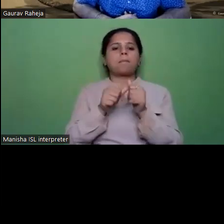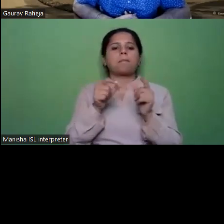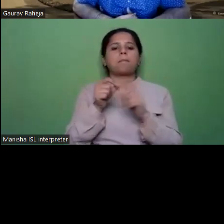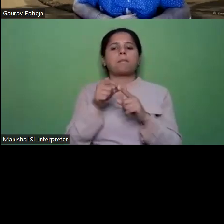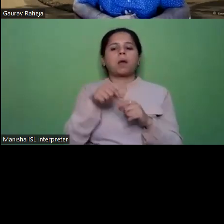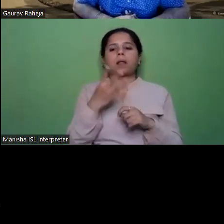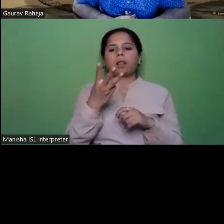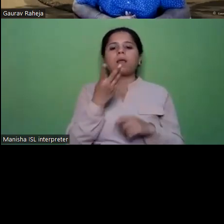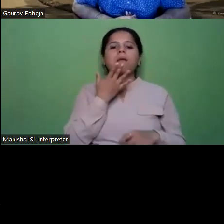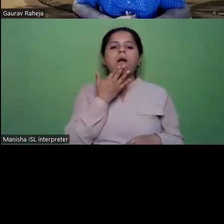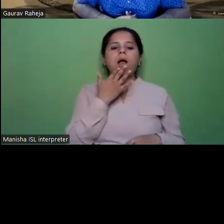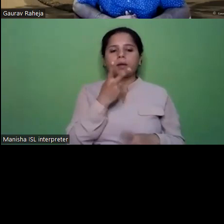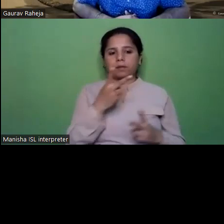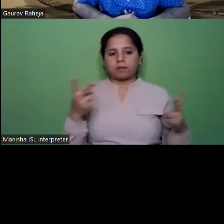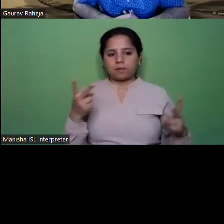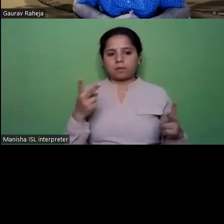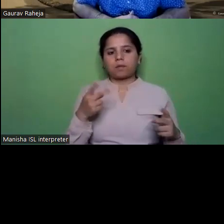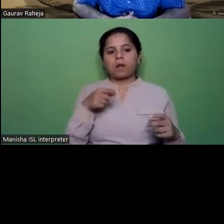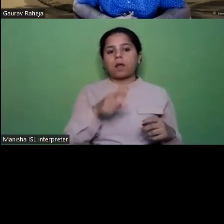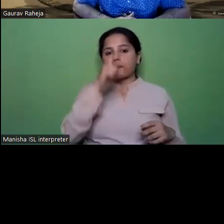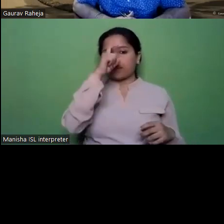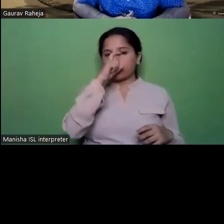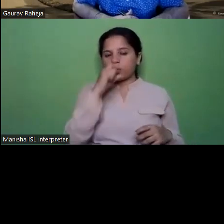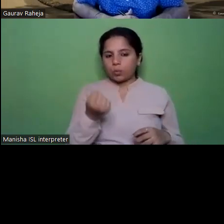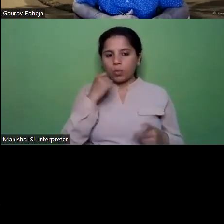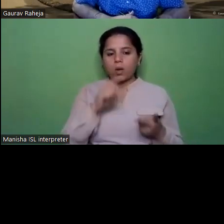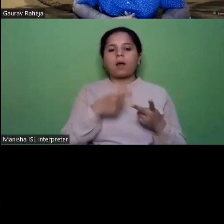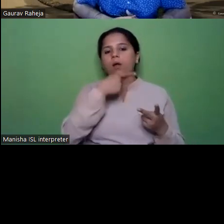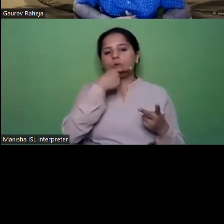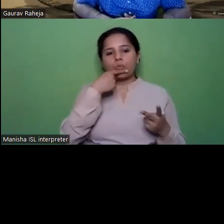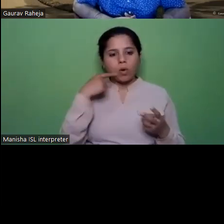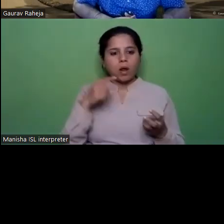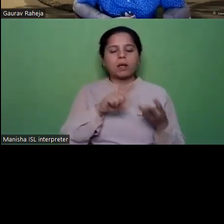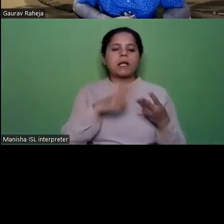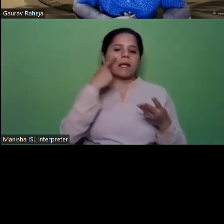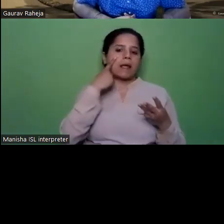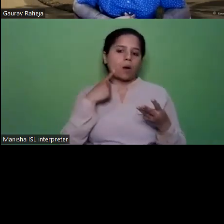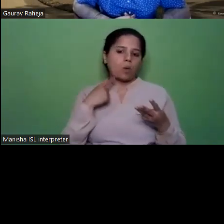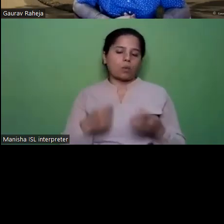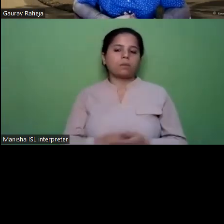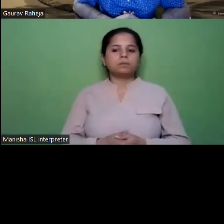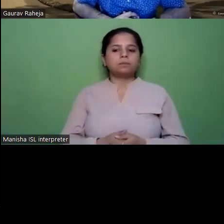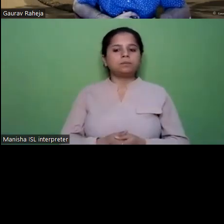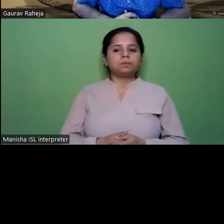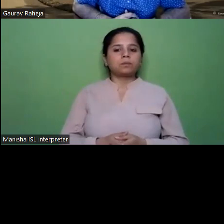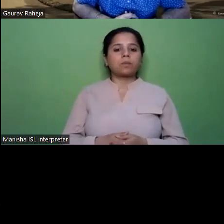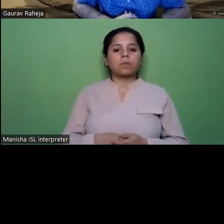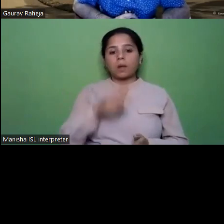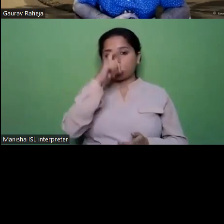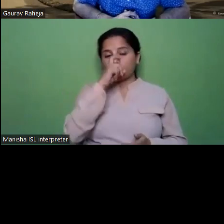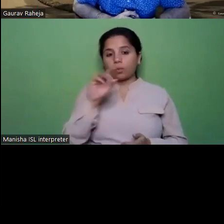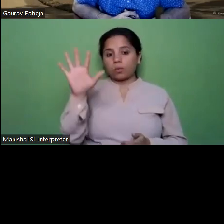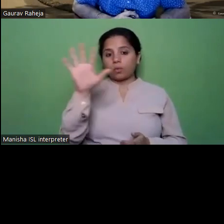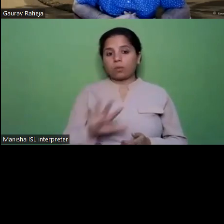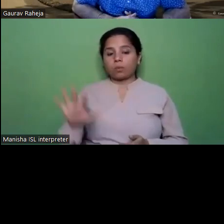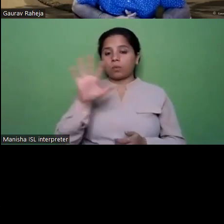color indicators: a dark blue, a red, and a yellow. The blue portion of the world